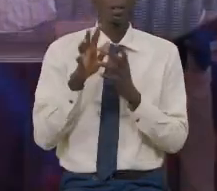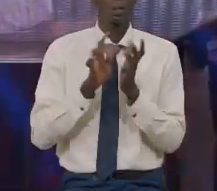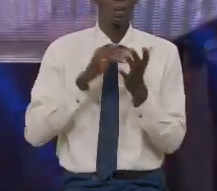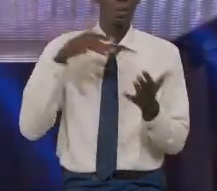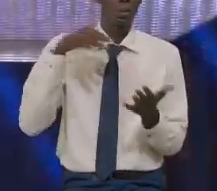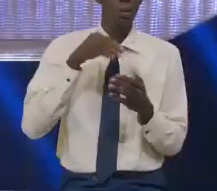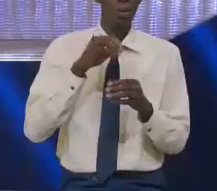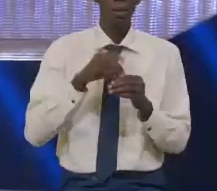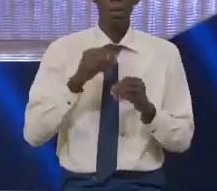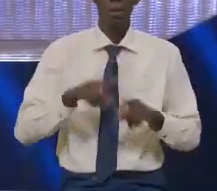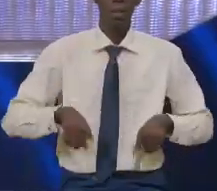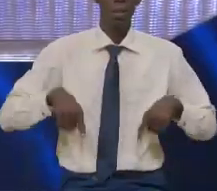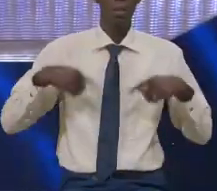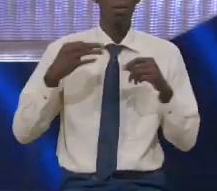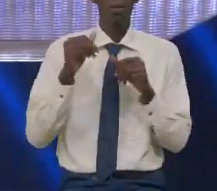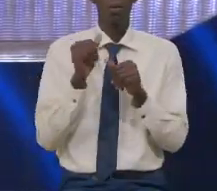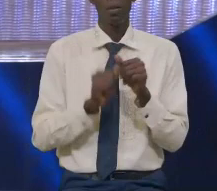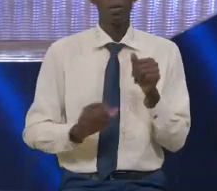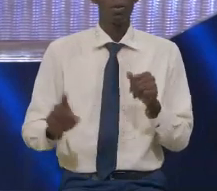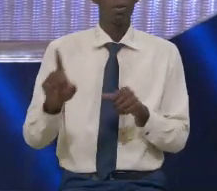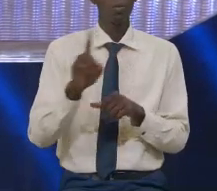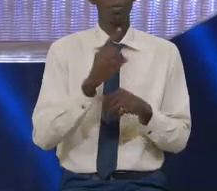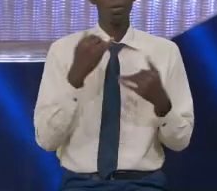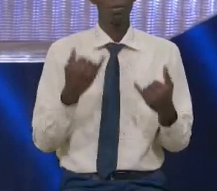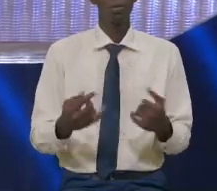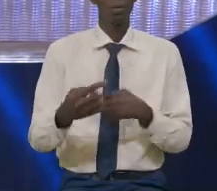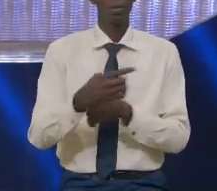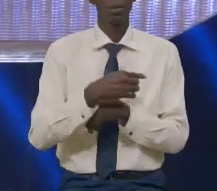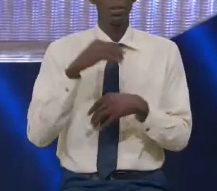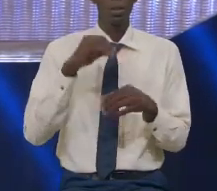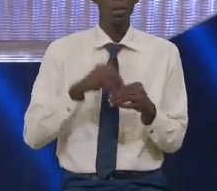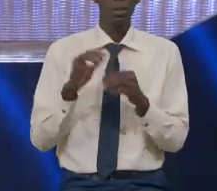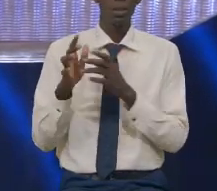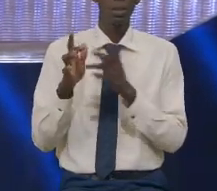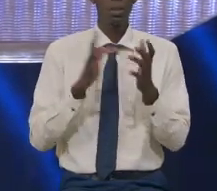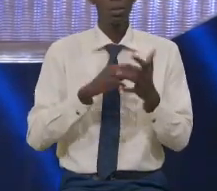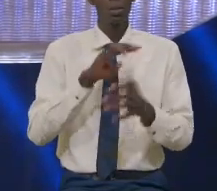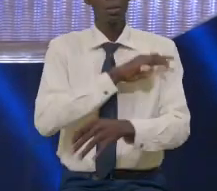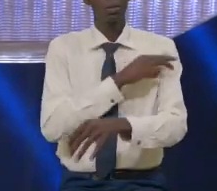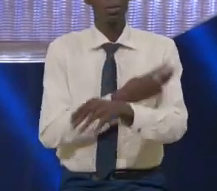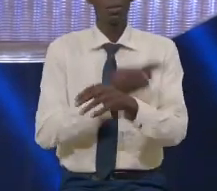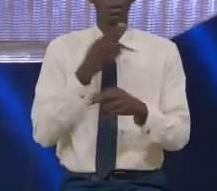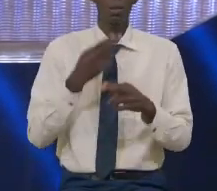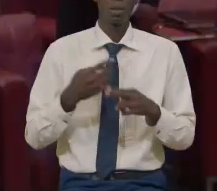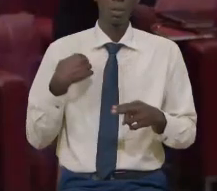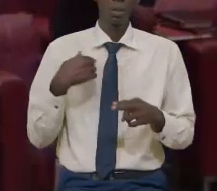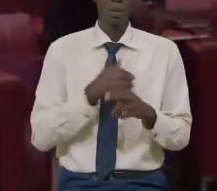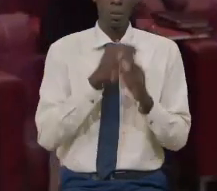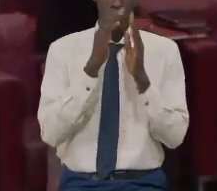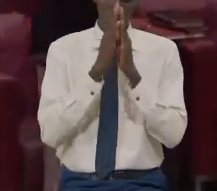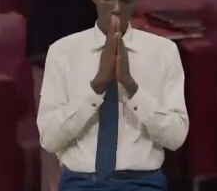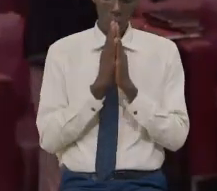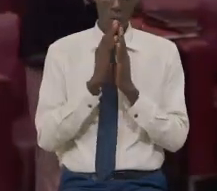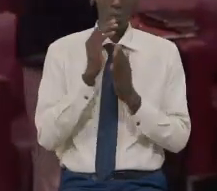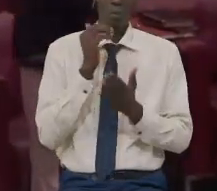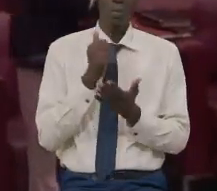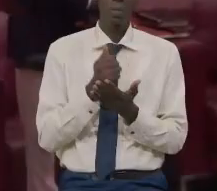in the life of everyone today. In Jesus' mighty name, we pray.